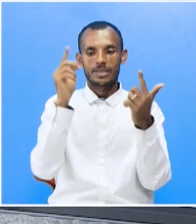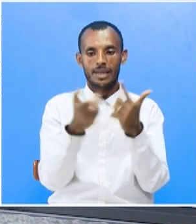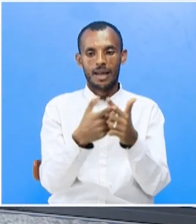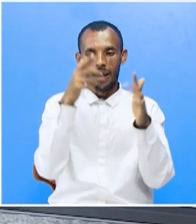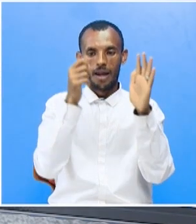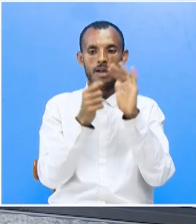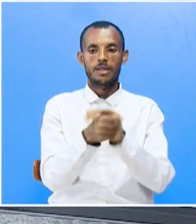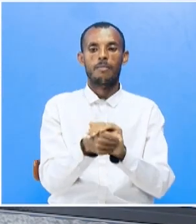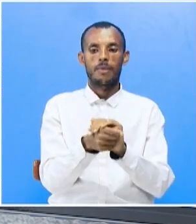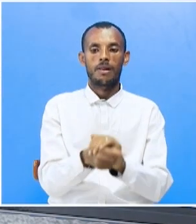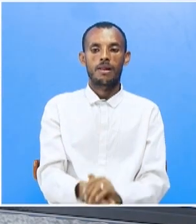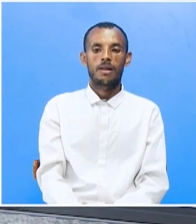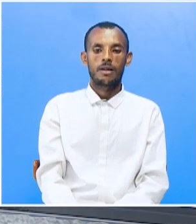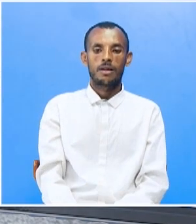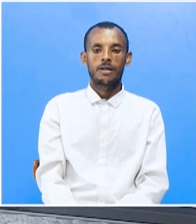example.